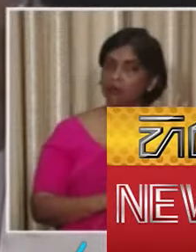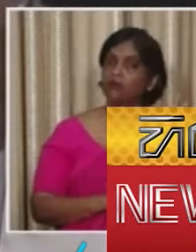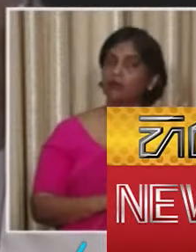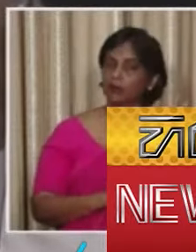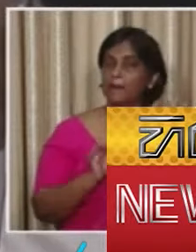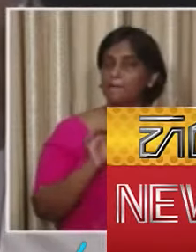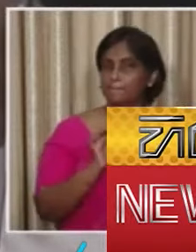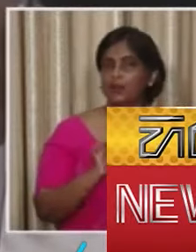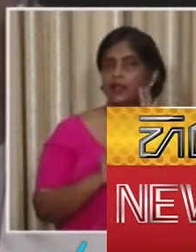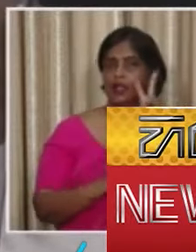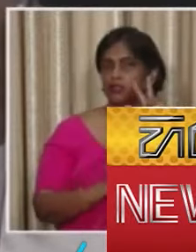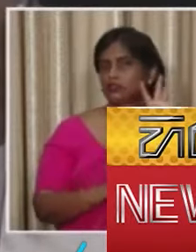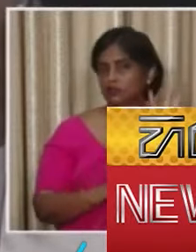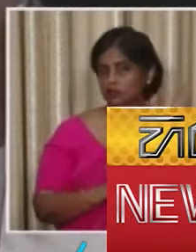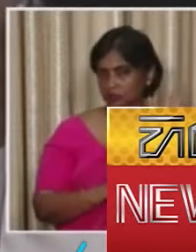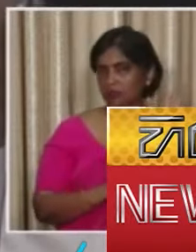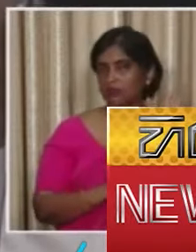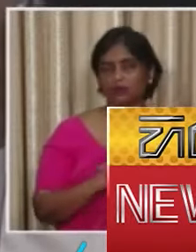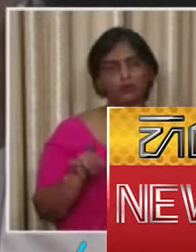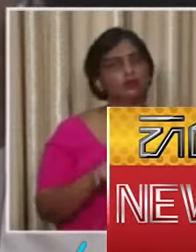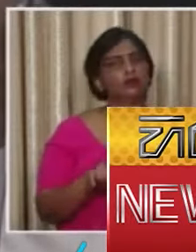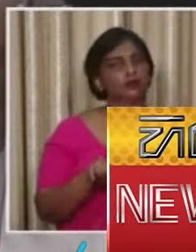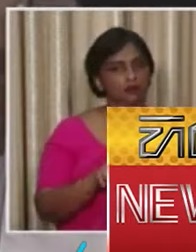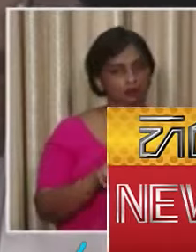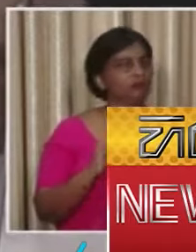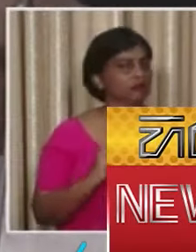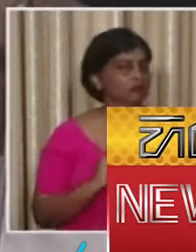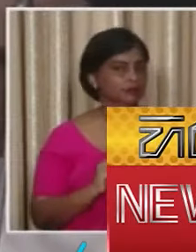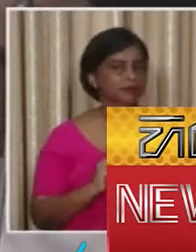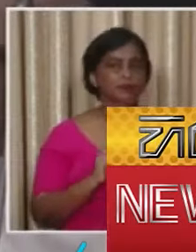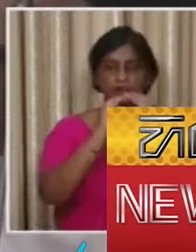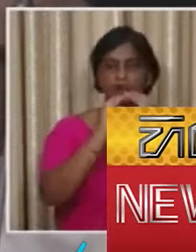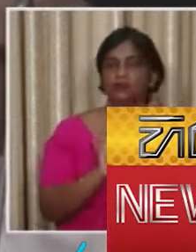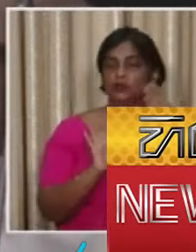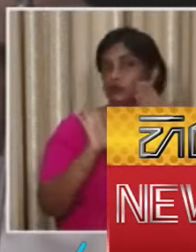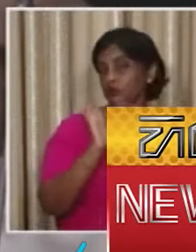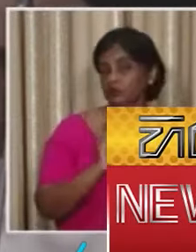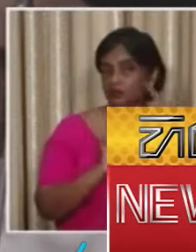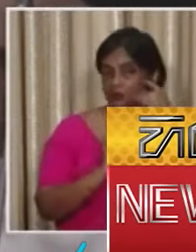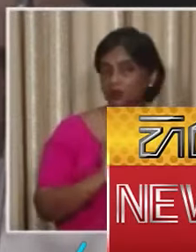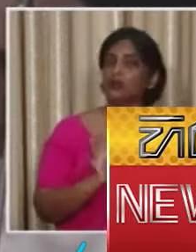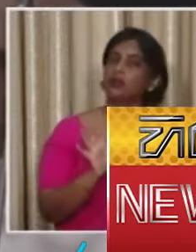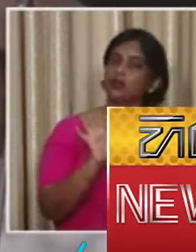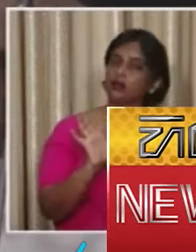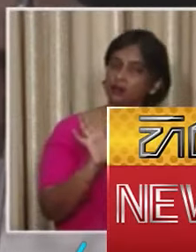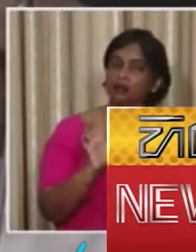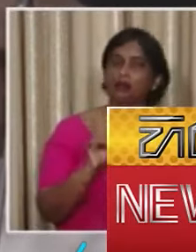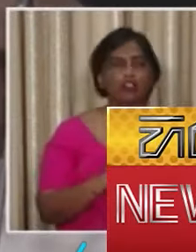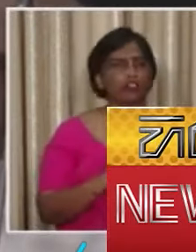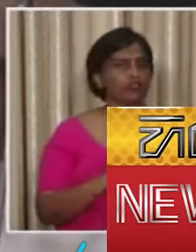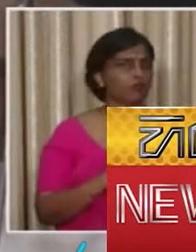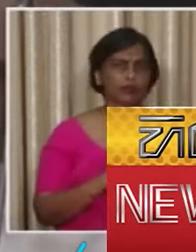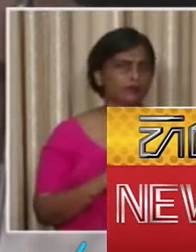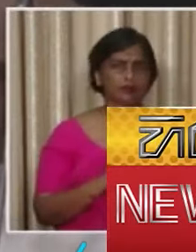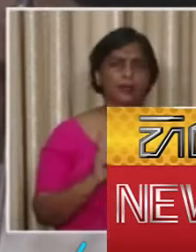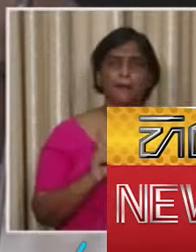$350 billion, 4 times. So are we always going to stay poor? Our policy is to stay poor. Shouldn't we